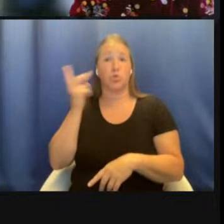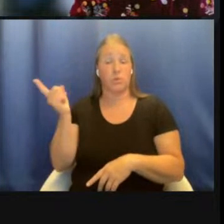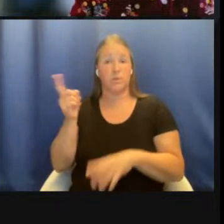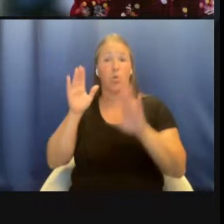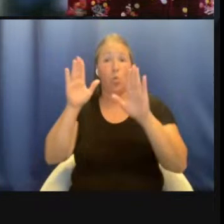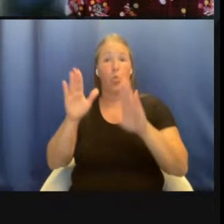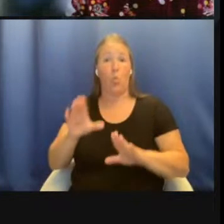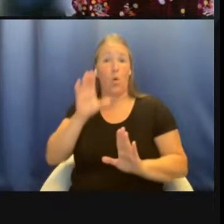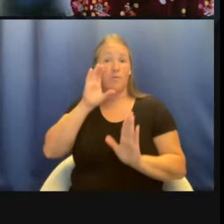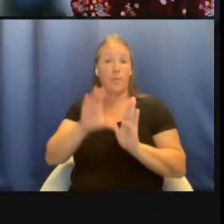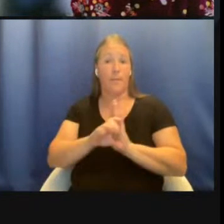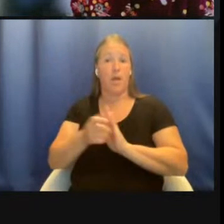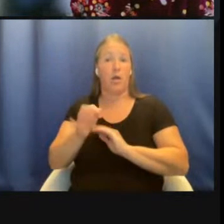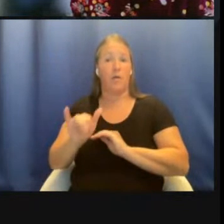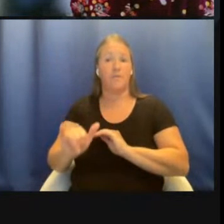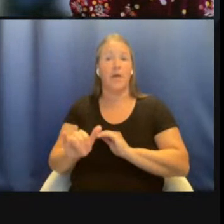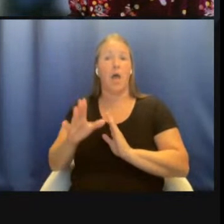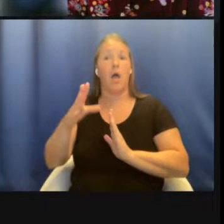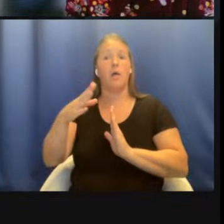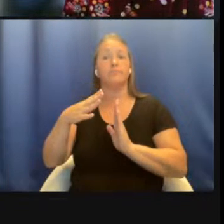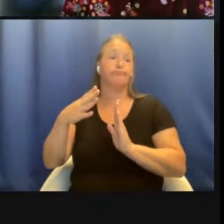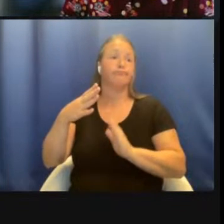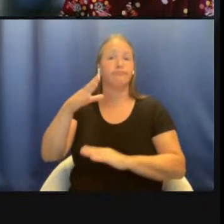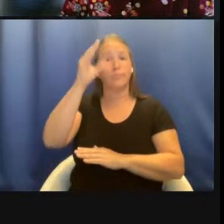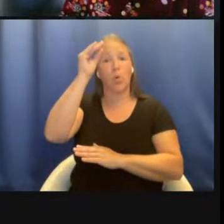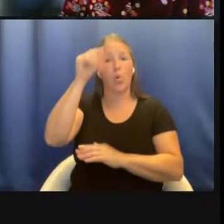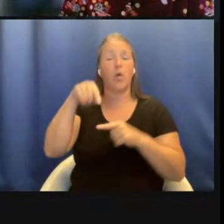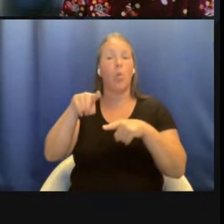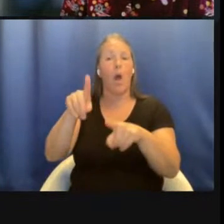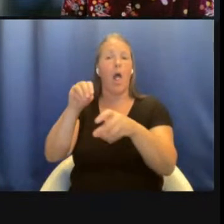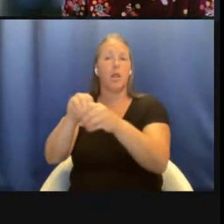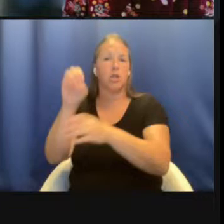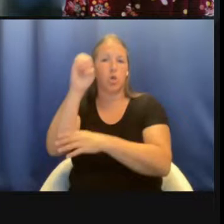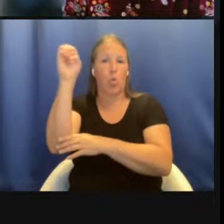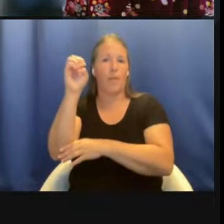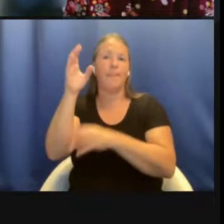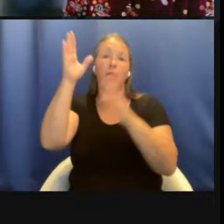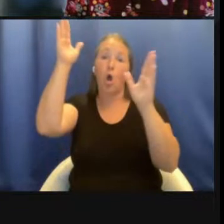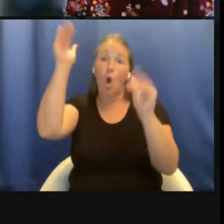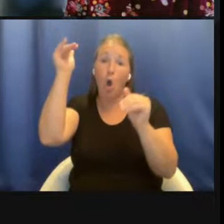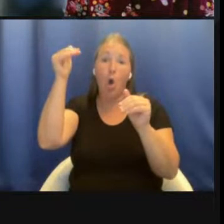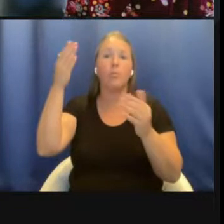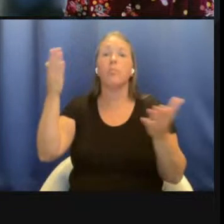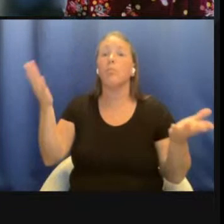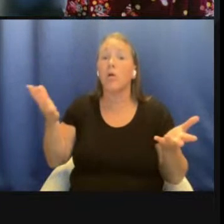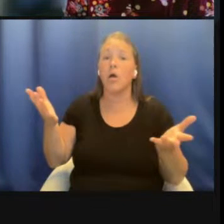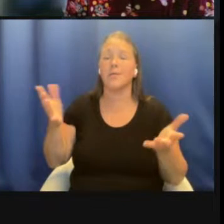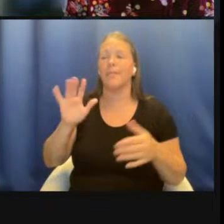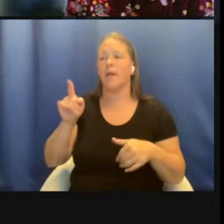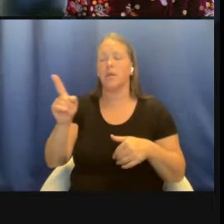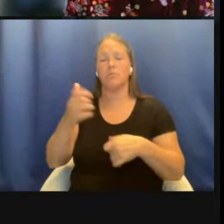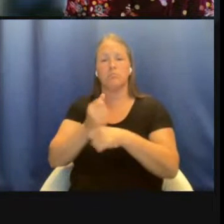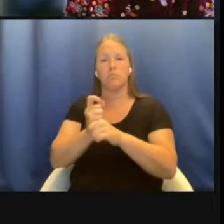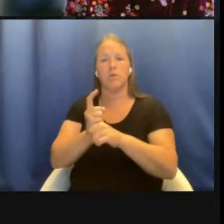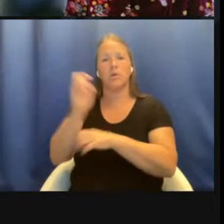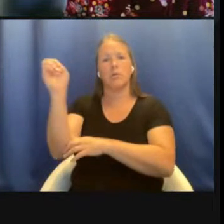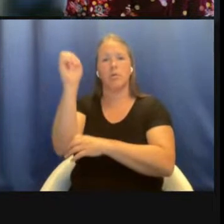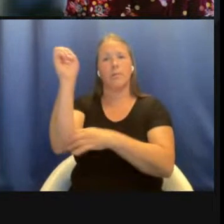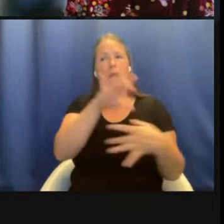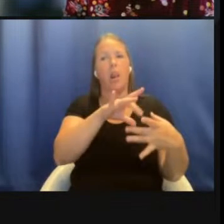hopes were that he would make a European alliance. This does not go as Elizabeth planned in